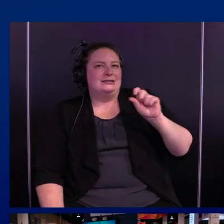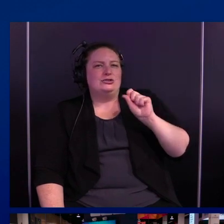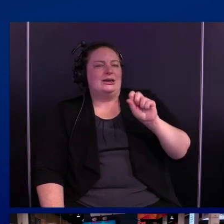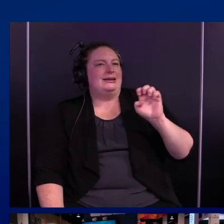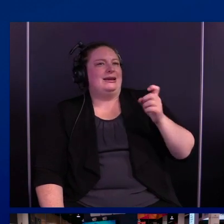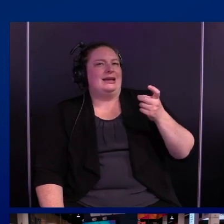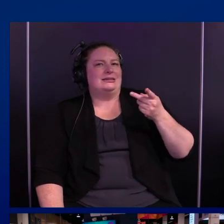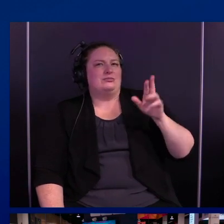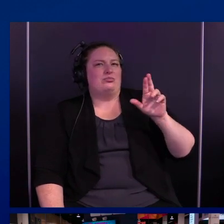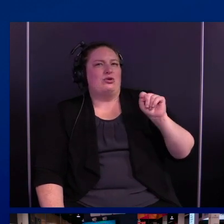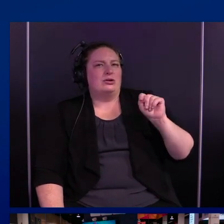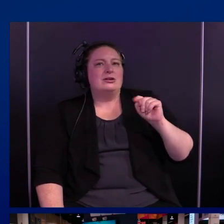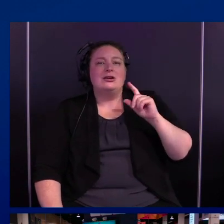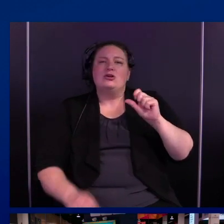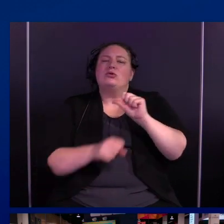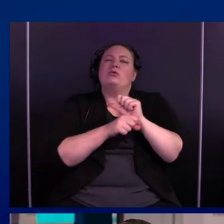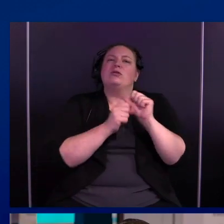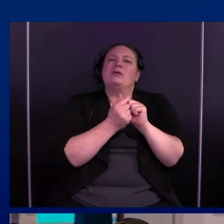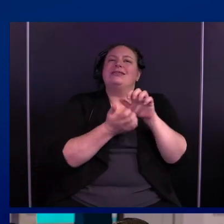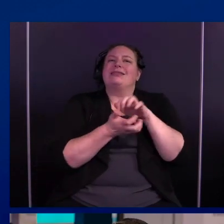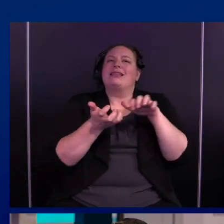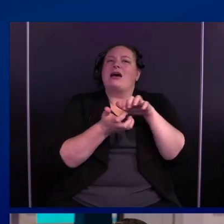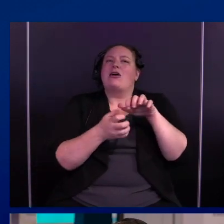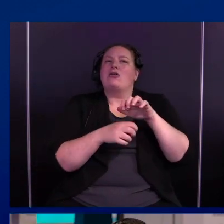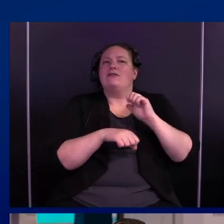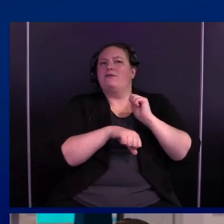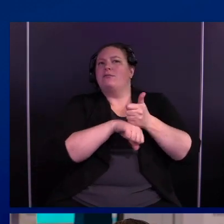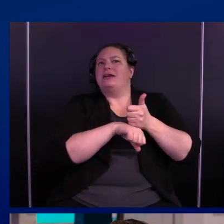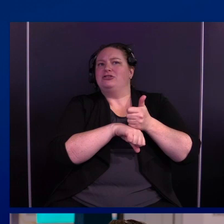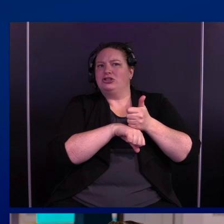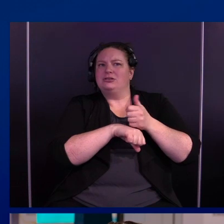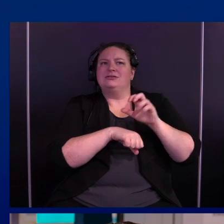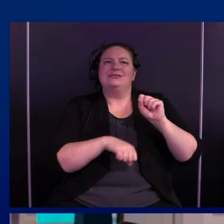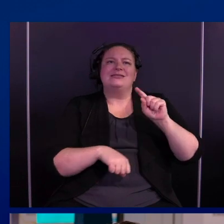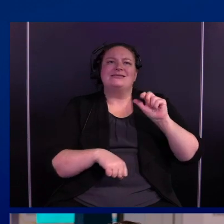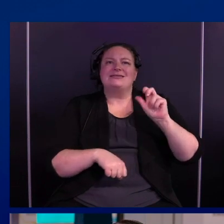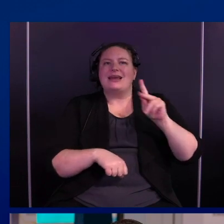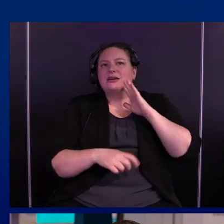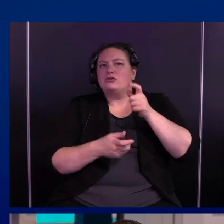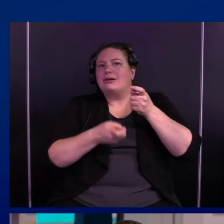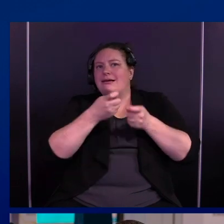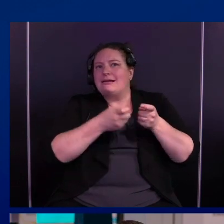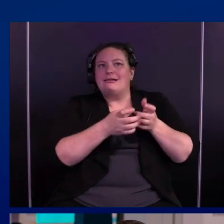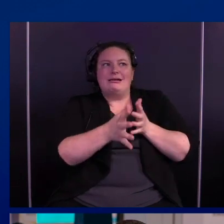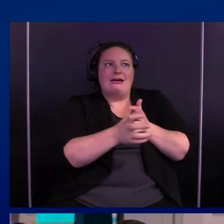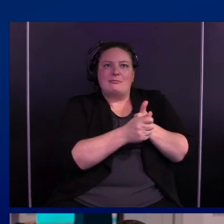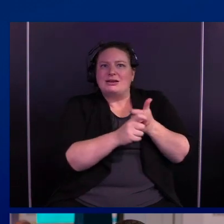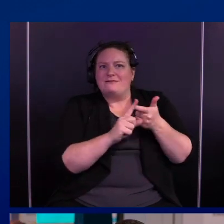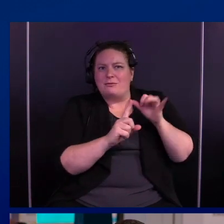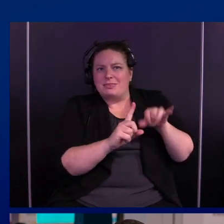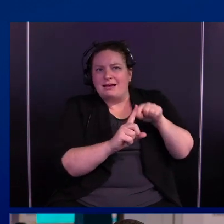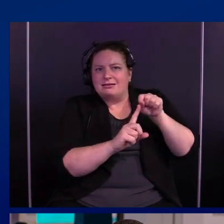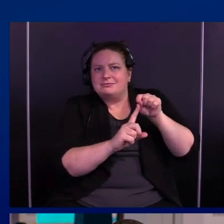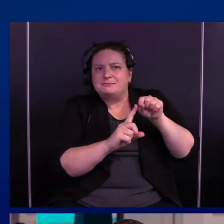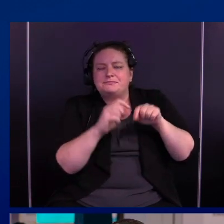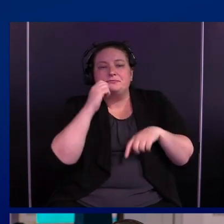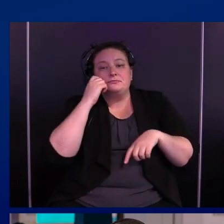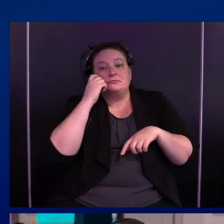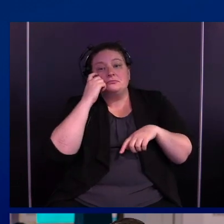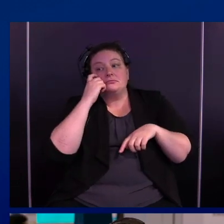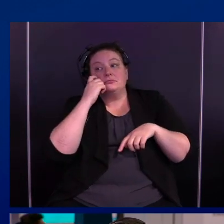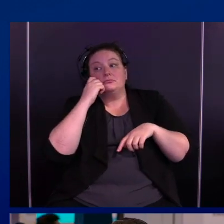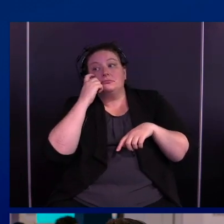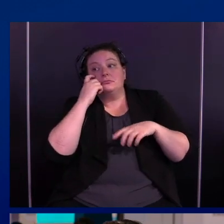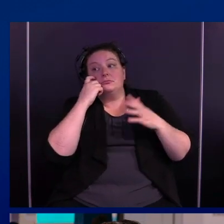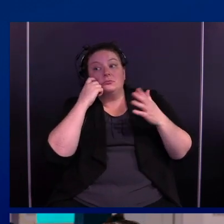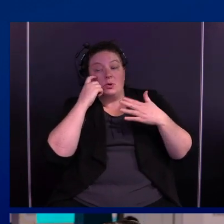work with the CloudFormation stack, which we create. You can edit it. You can update it from there. And whenever you want